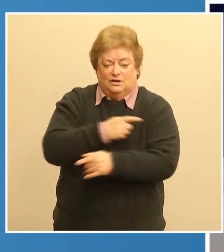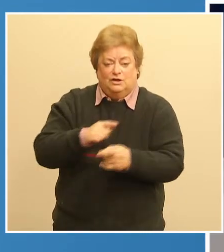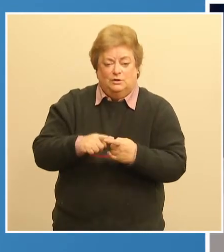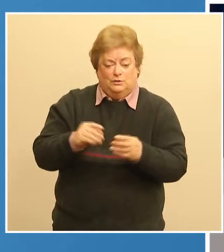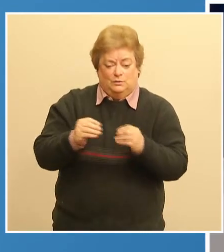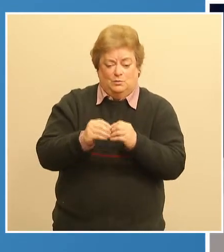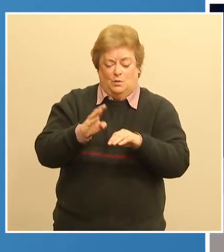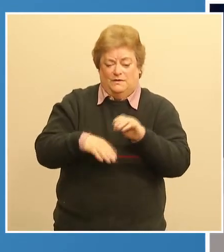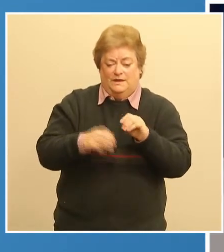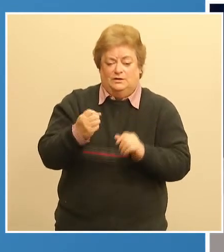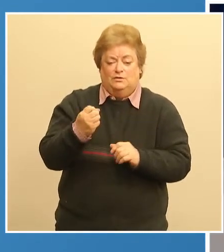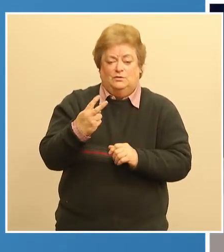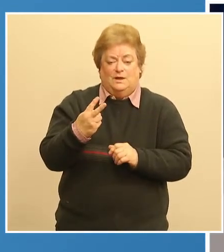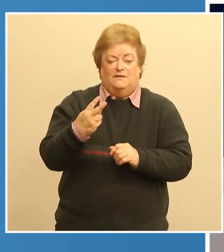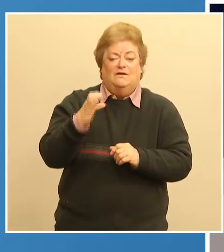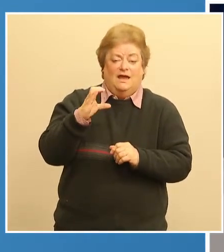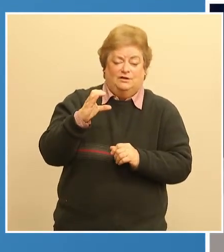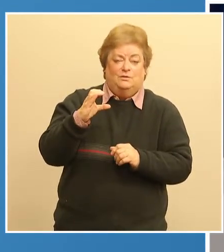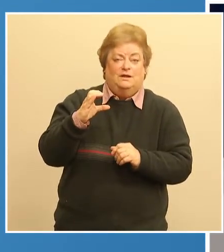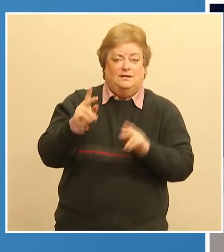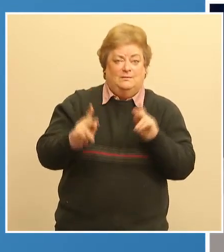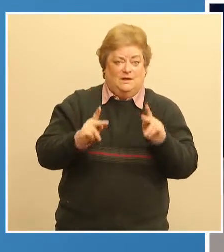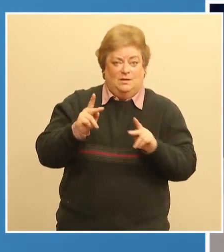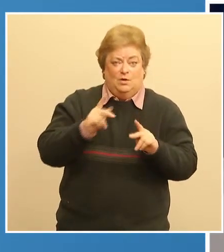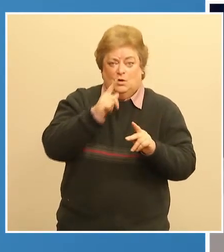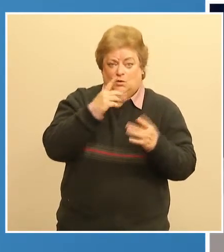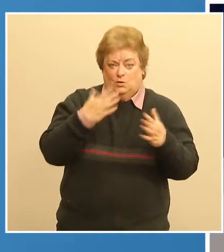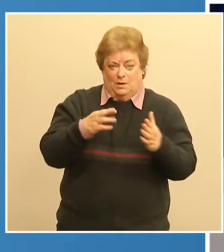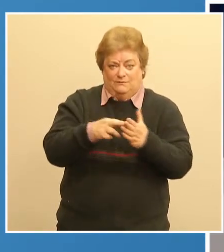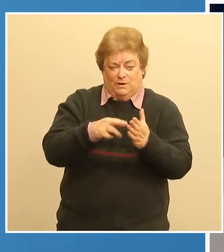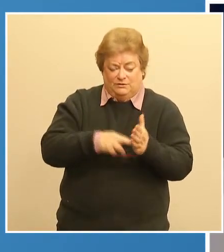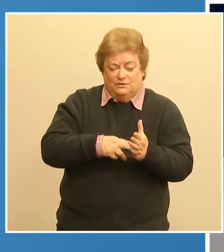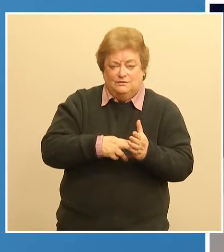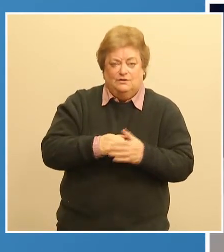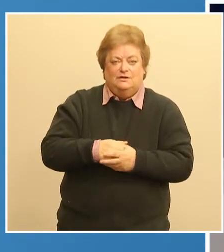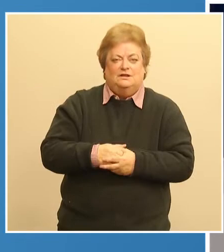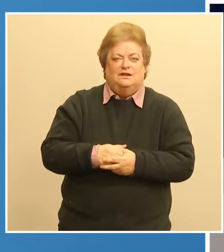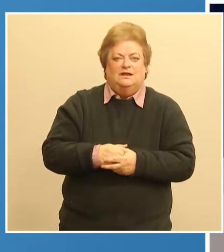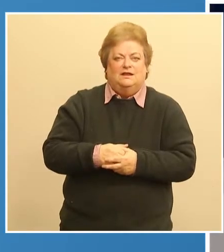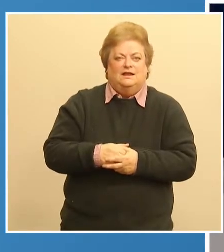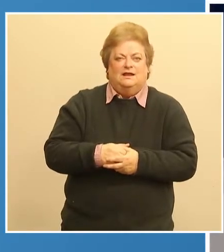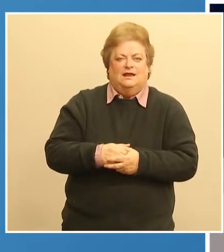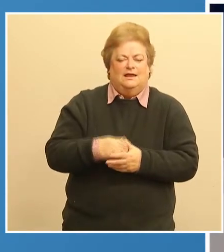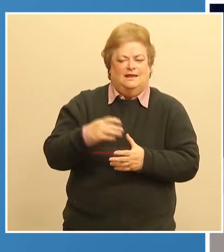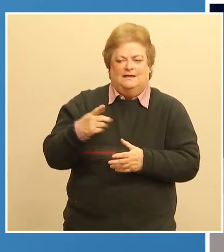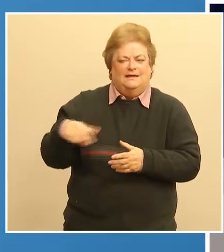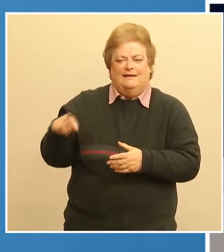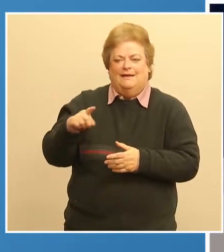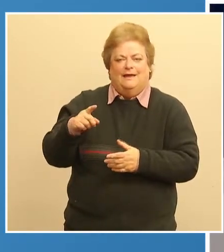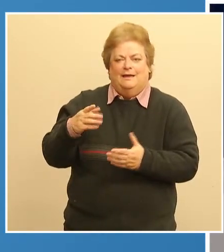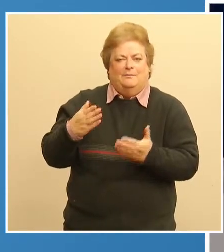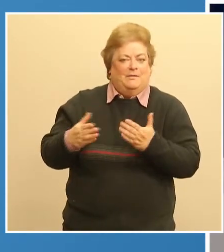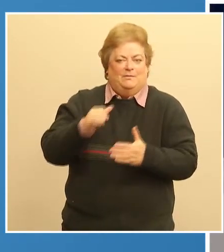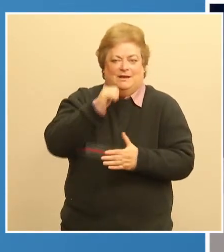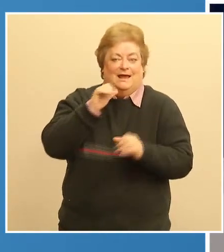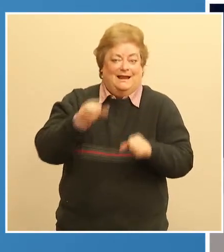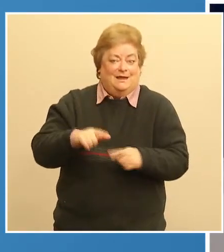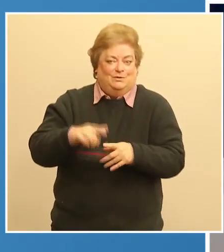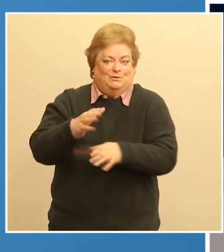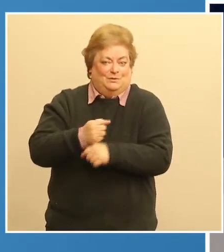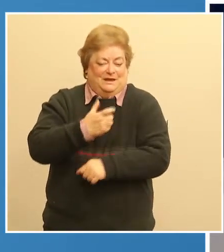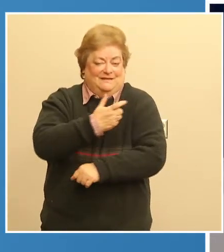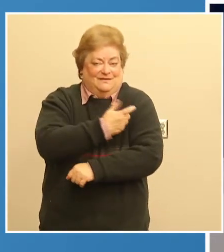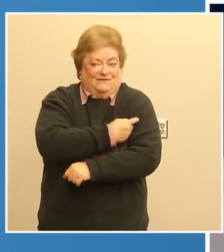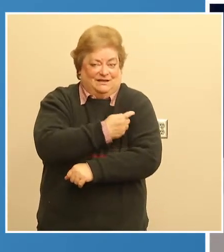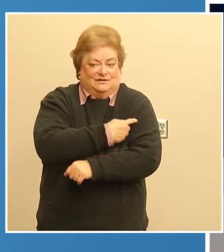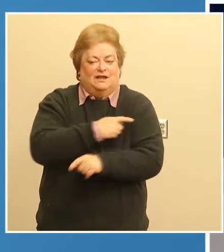than 1,200 individuals who have registered to date that would otherwise not be able to get the vaccination. We